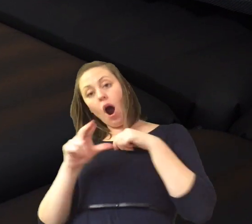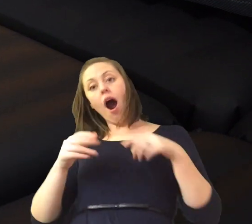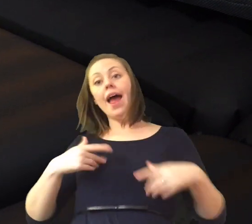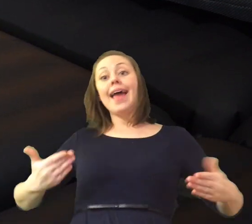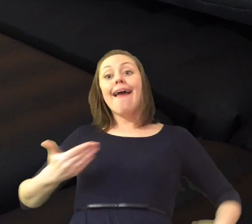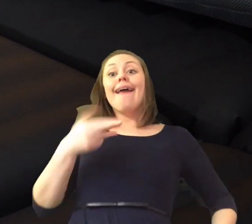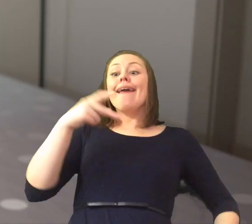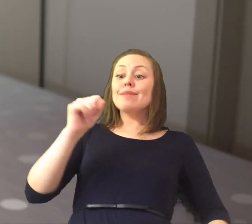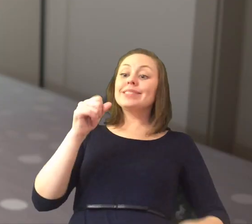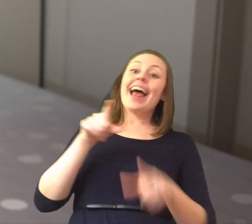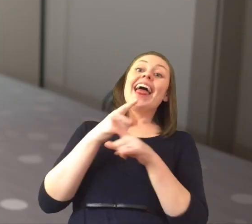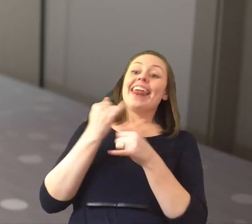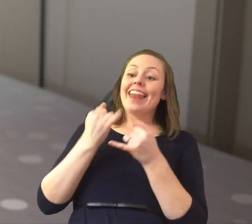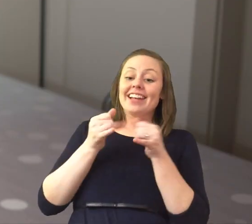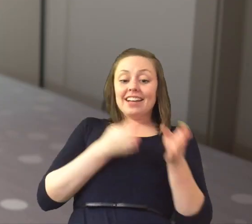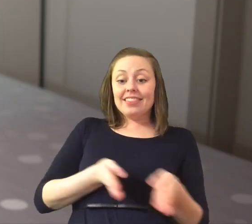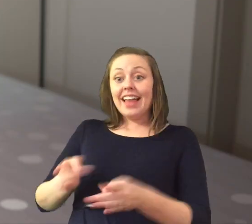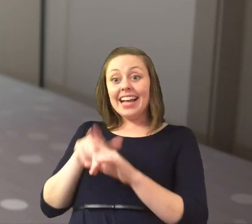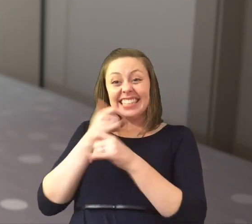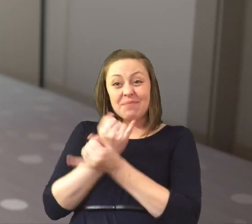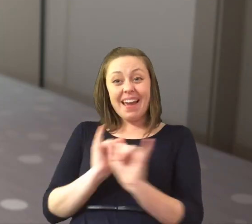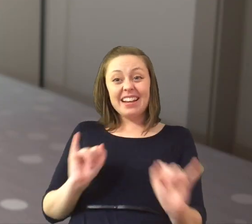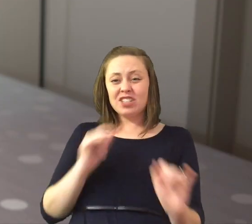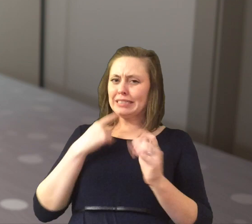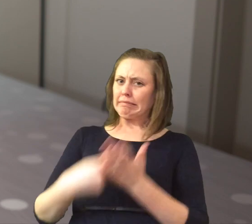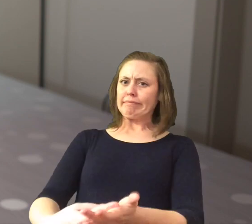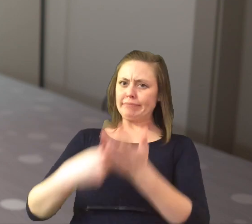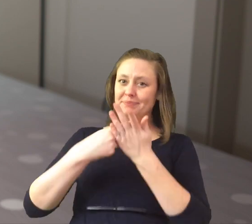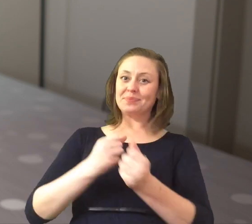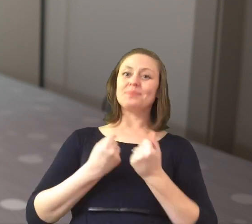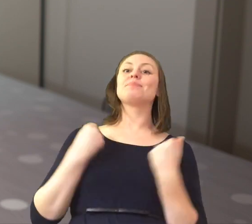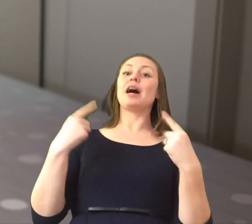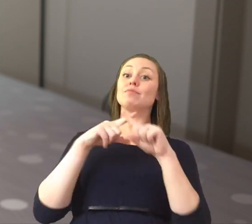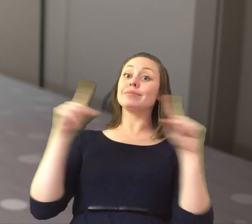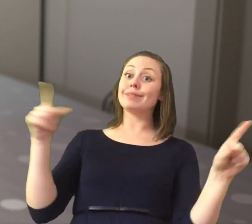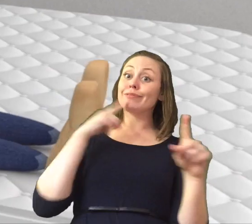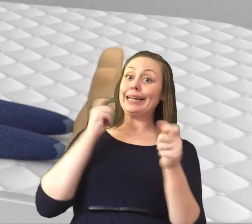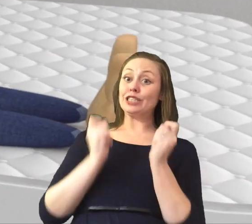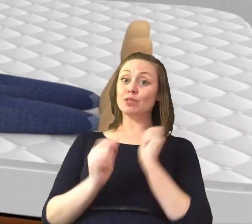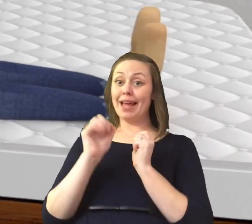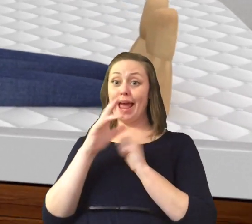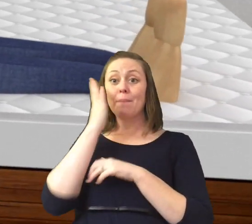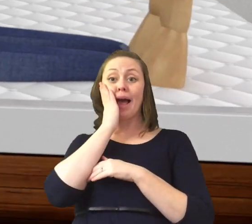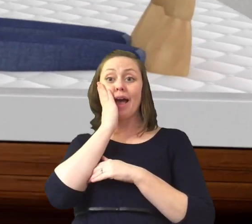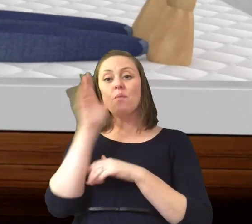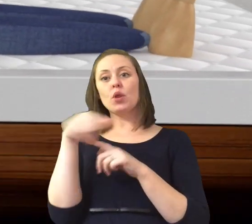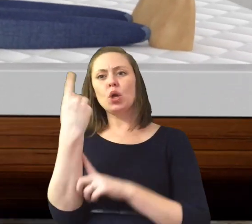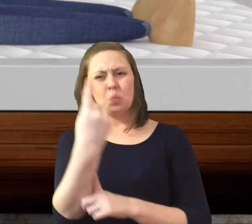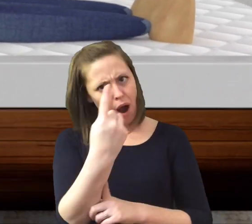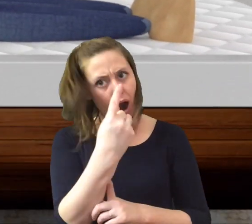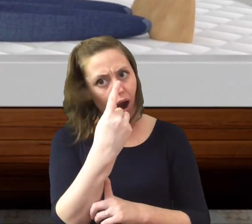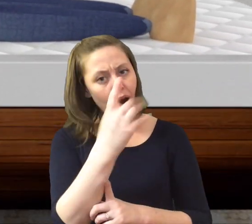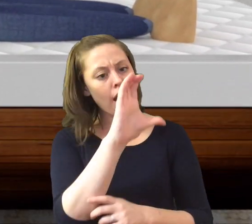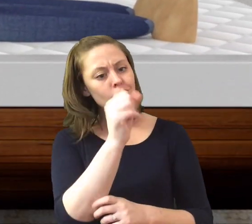all independently. We talk about having multiple air chambers a lot when it comes to adjustable air beds. With only one